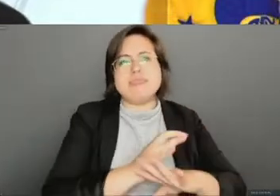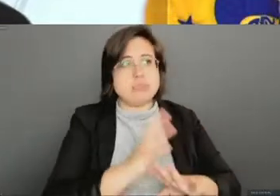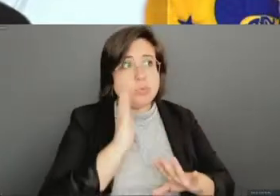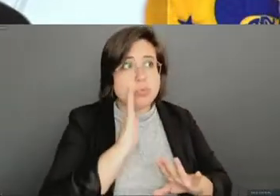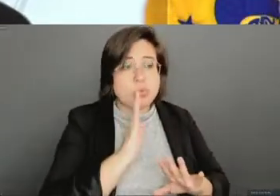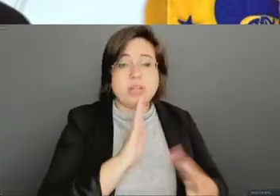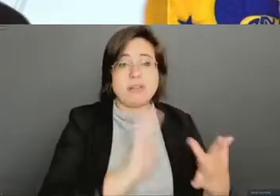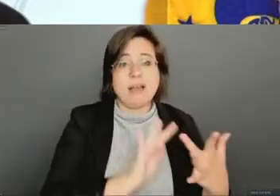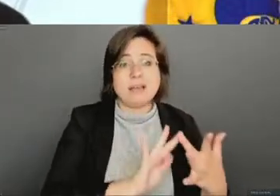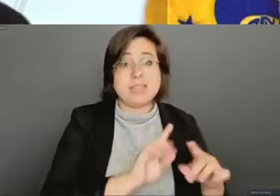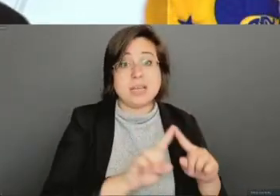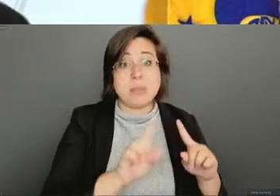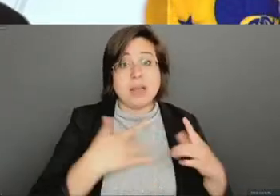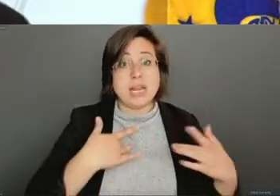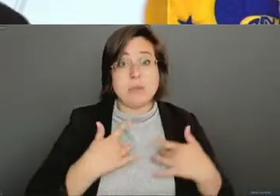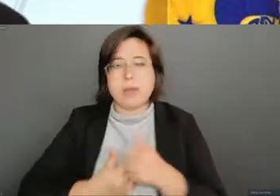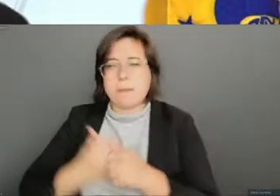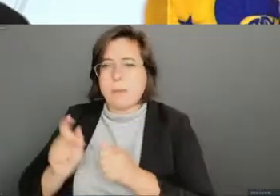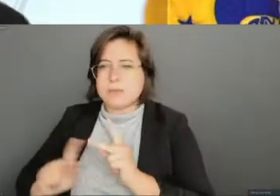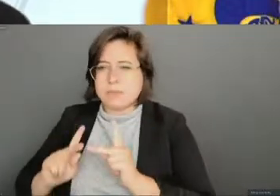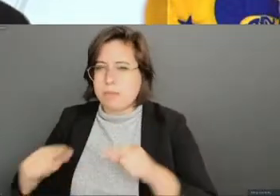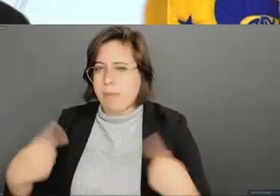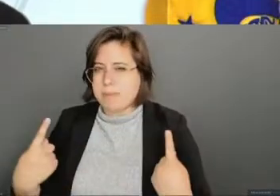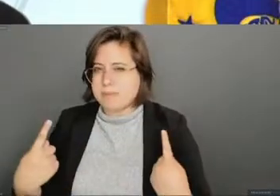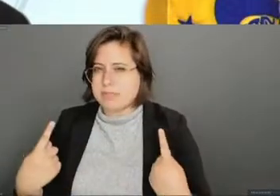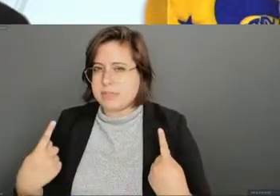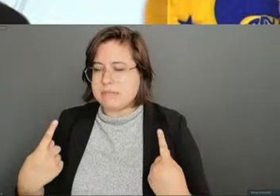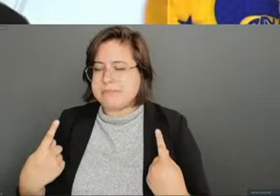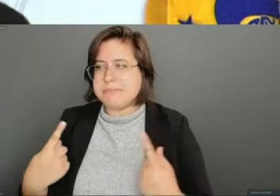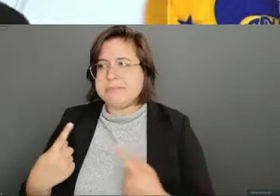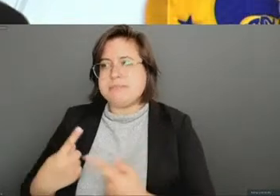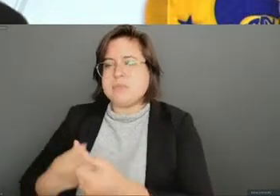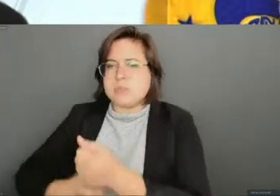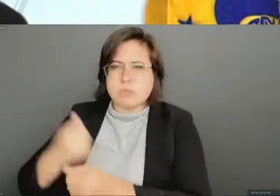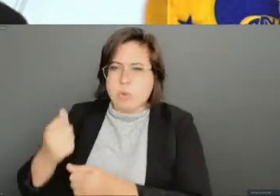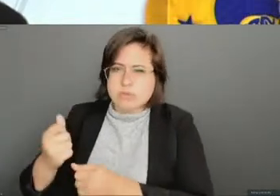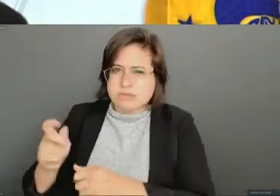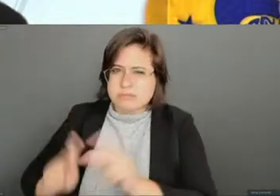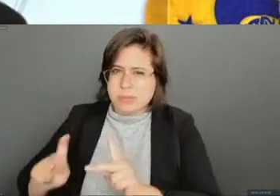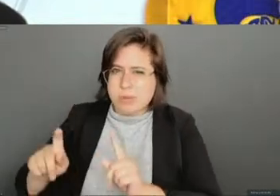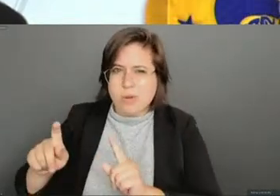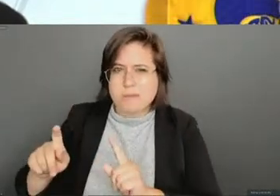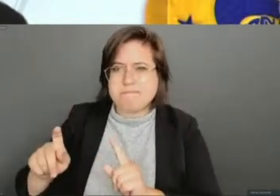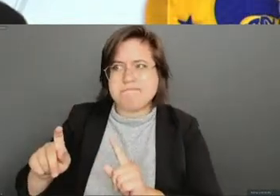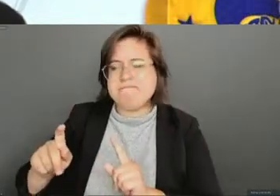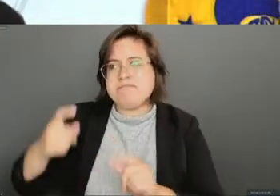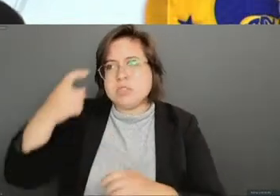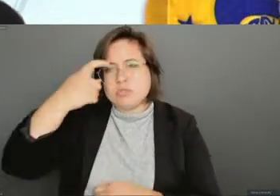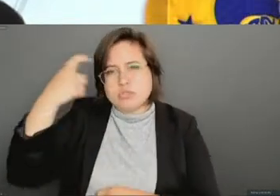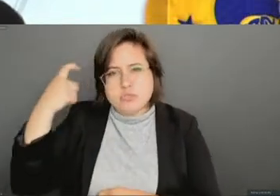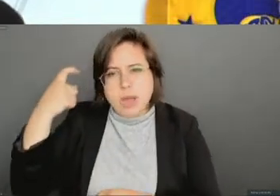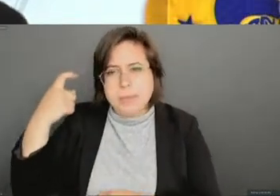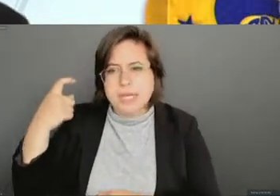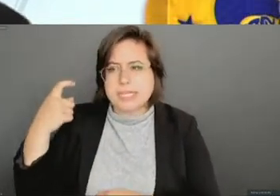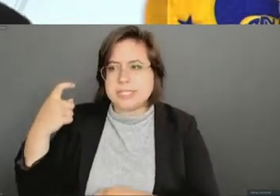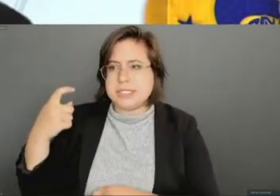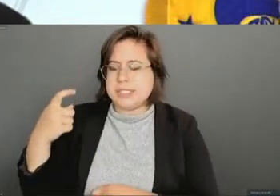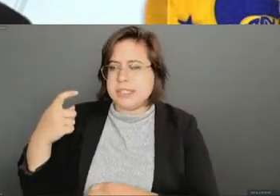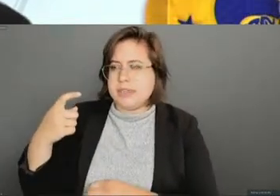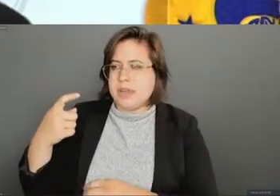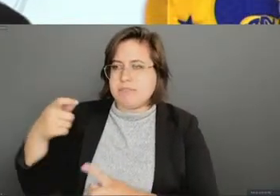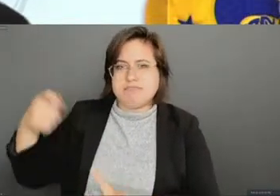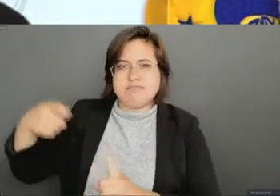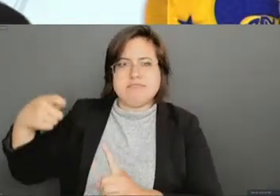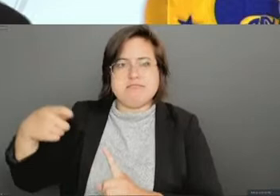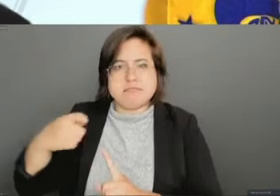vast majority of people don't respond in that way to trauma, because for many people, trauma actually induces shame.